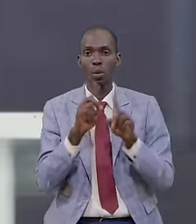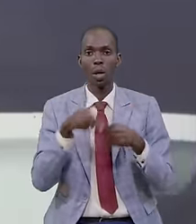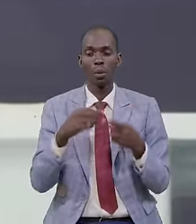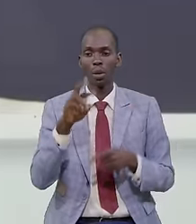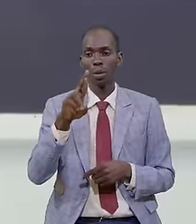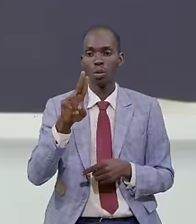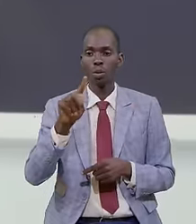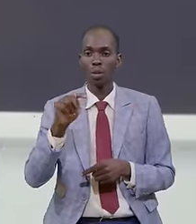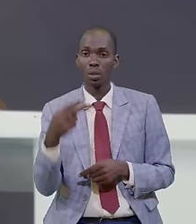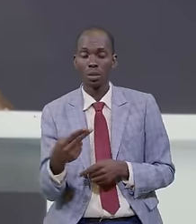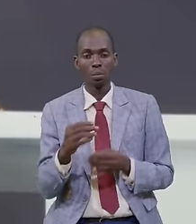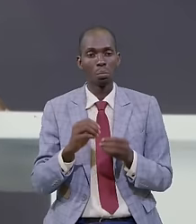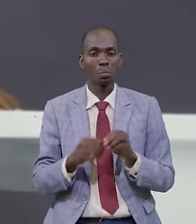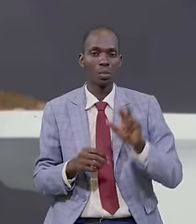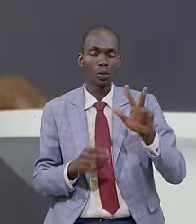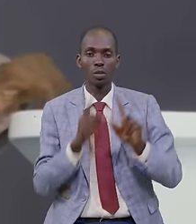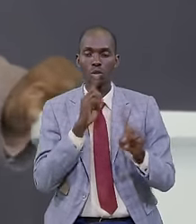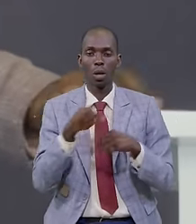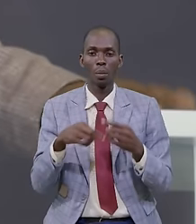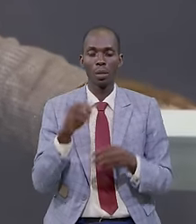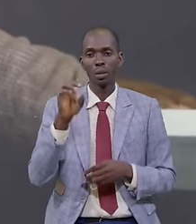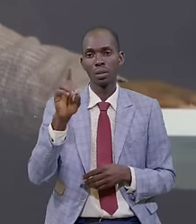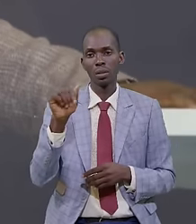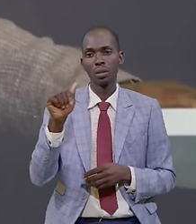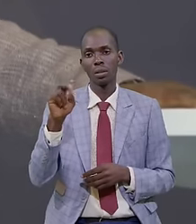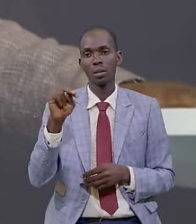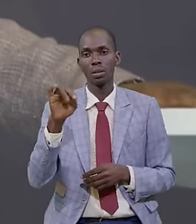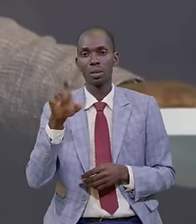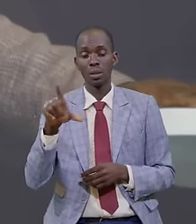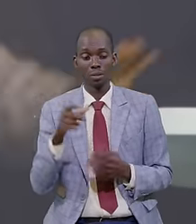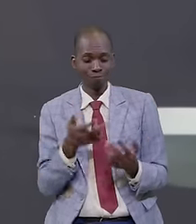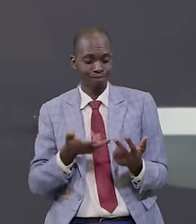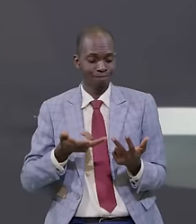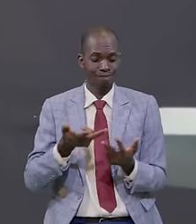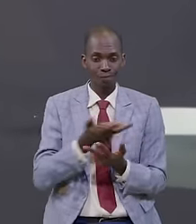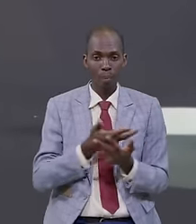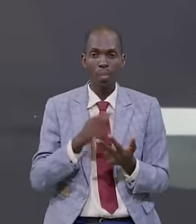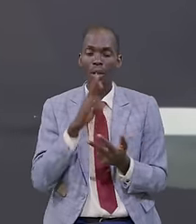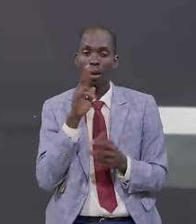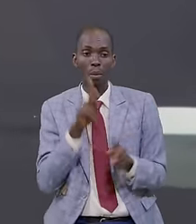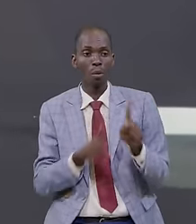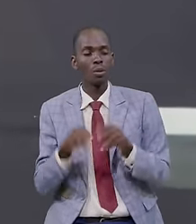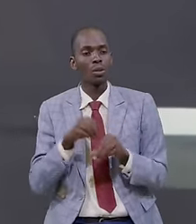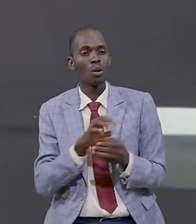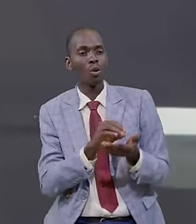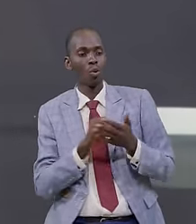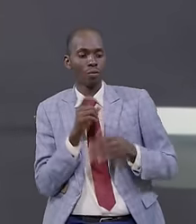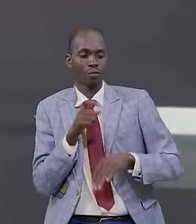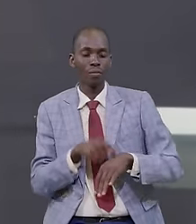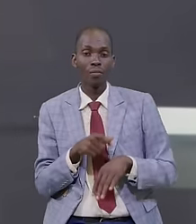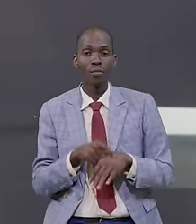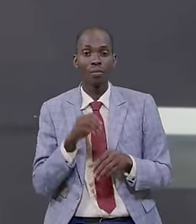three, I'm using Daniel. Those are people in their own time, in their